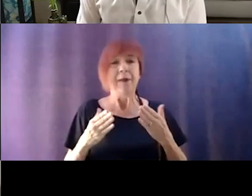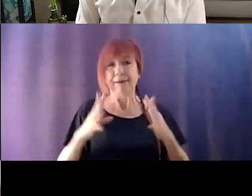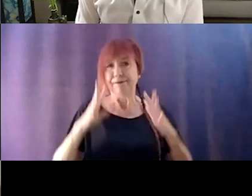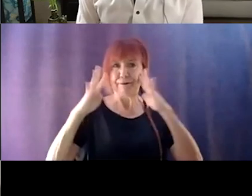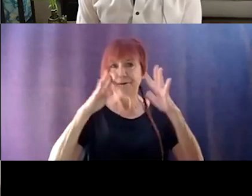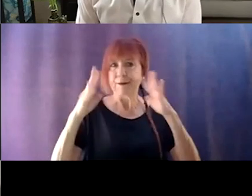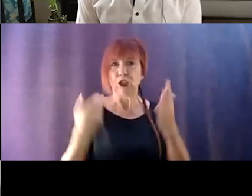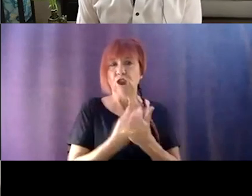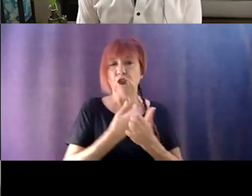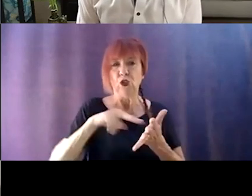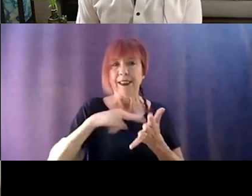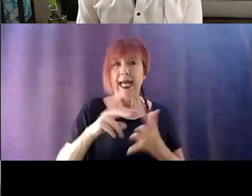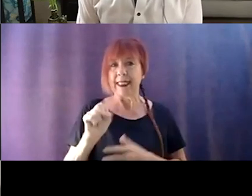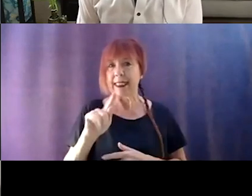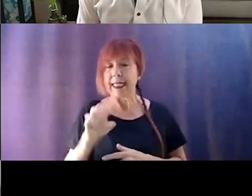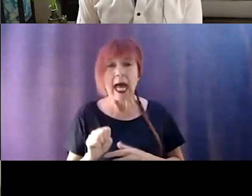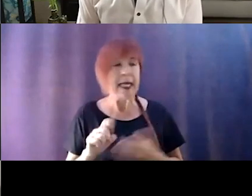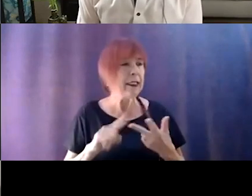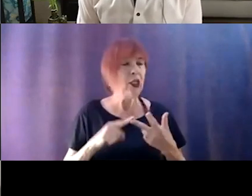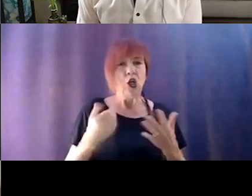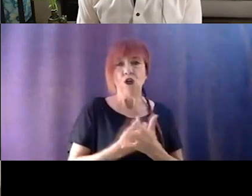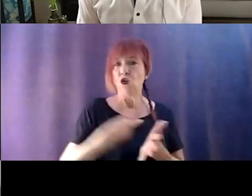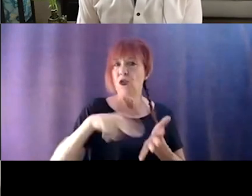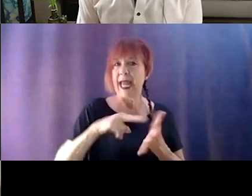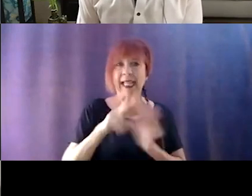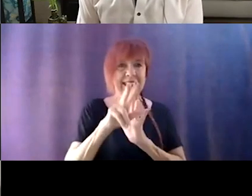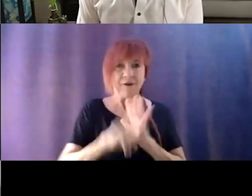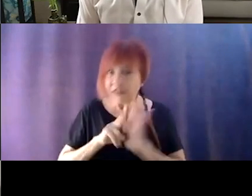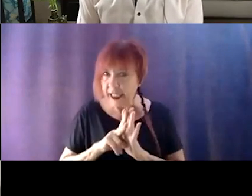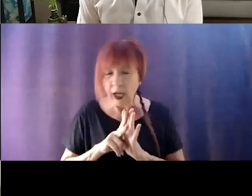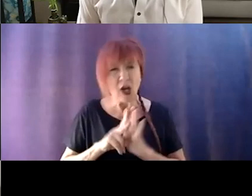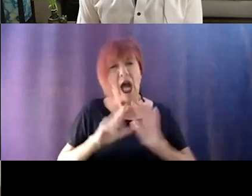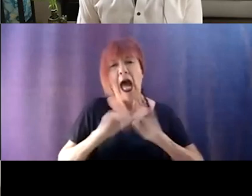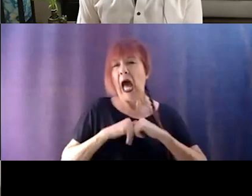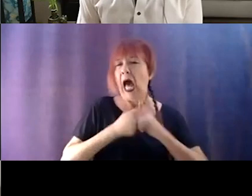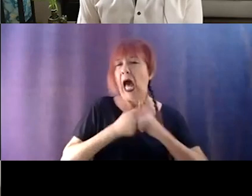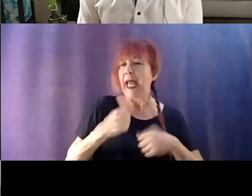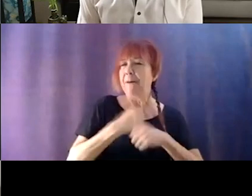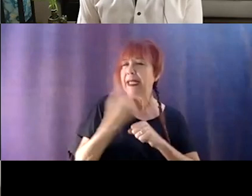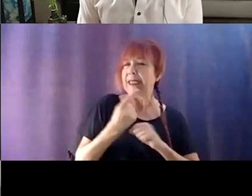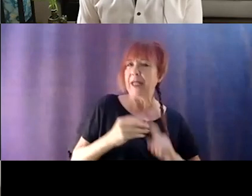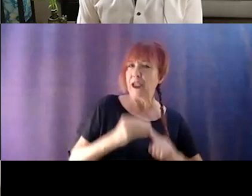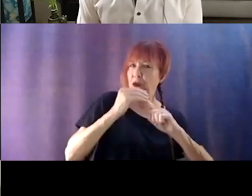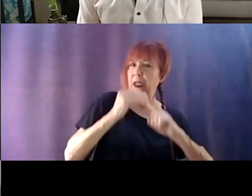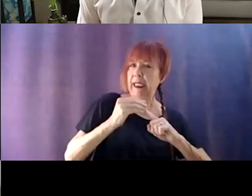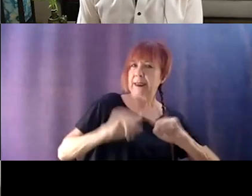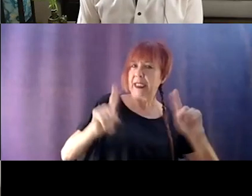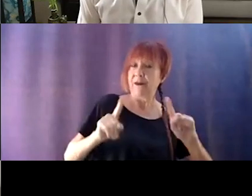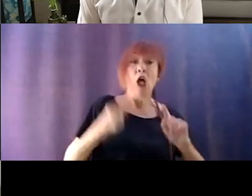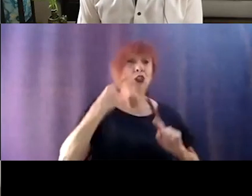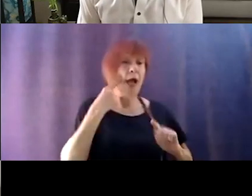style or new dance video, how can we make something a little bit different and unique? So I think brands are looking